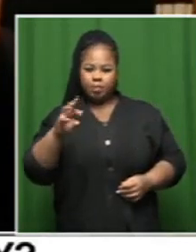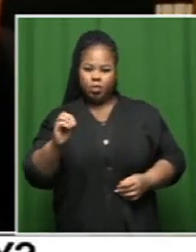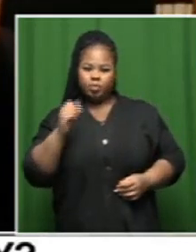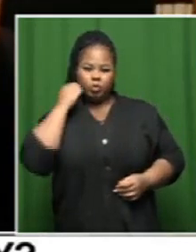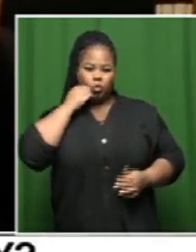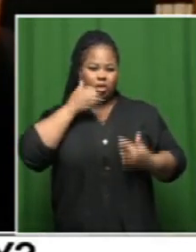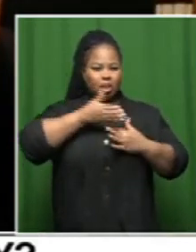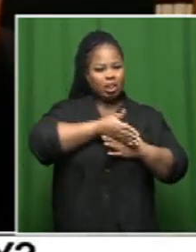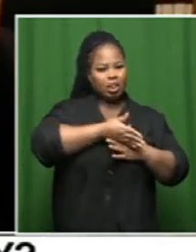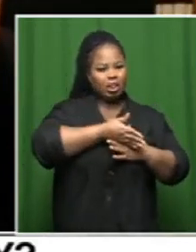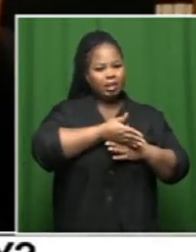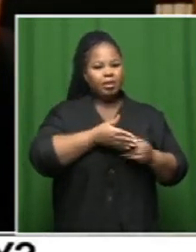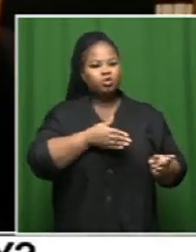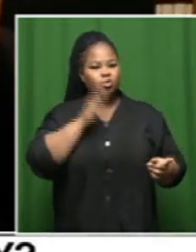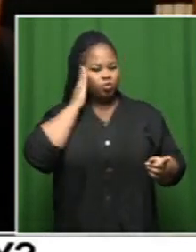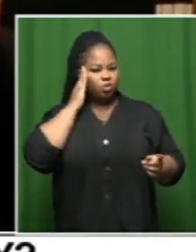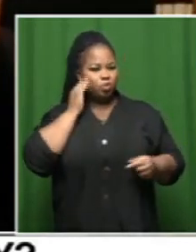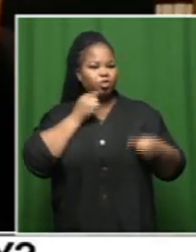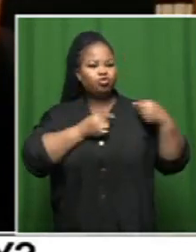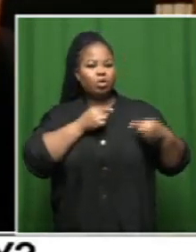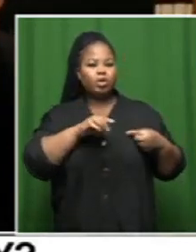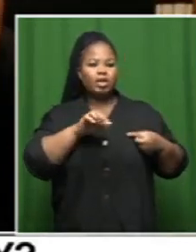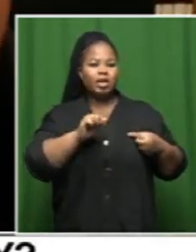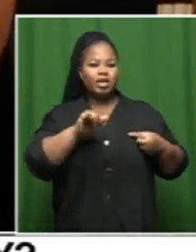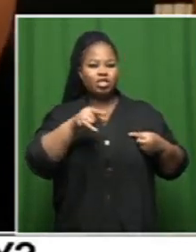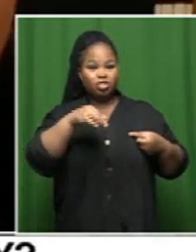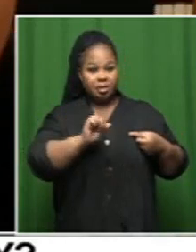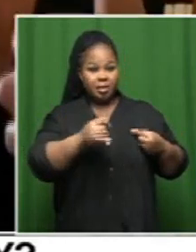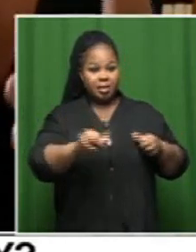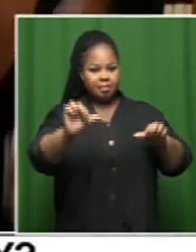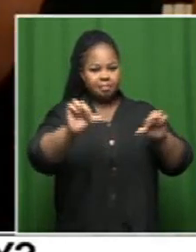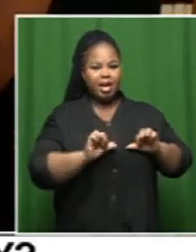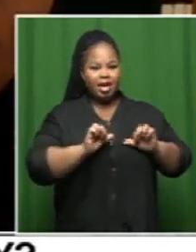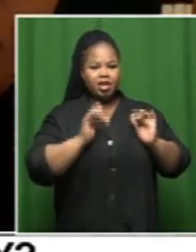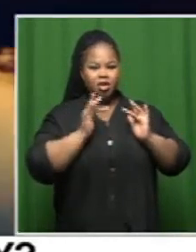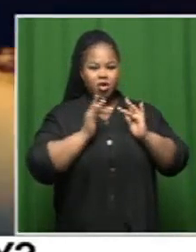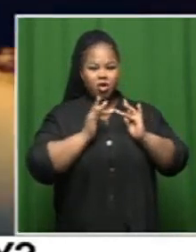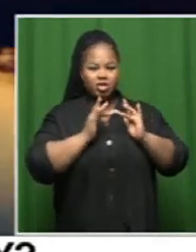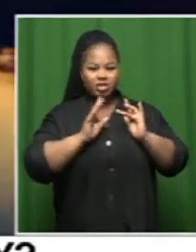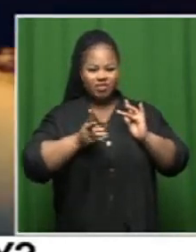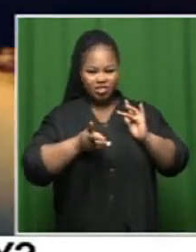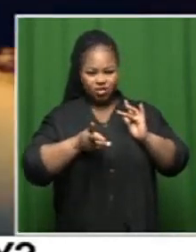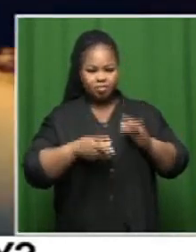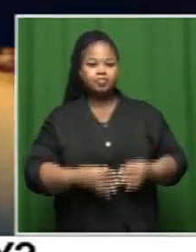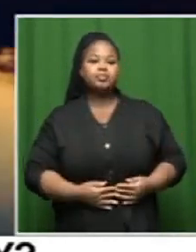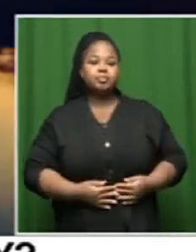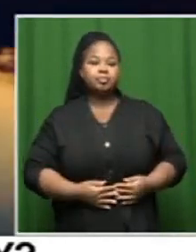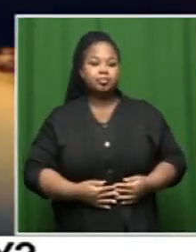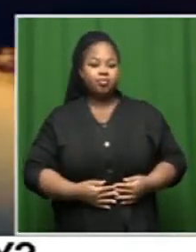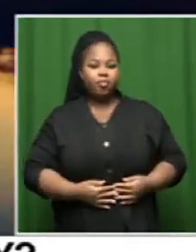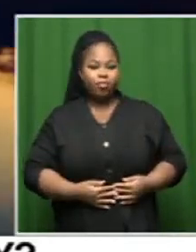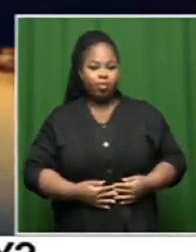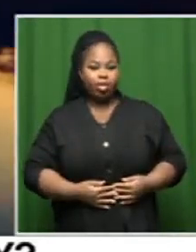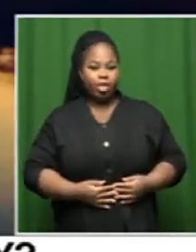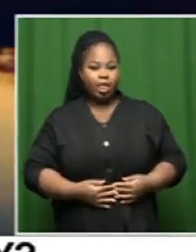just interject there, but as you know, we've been struggling with Aisha's line, so I believe she is there. So let's just try again to see if we can